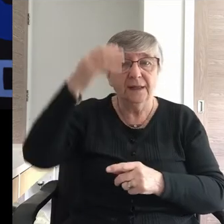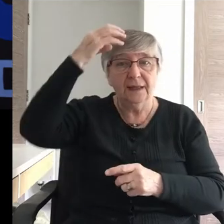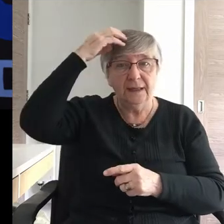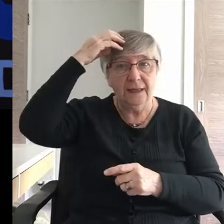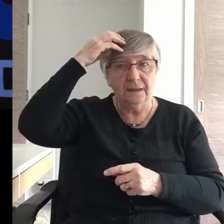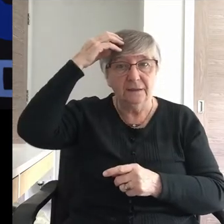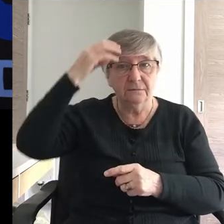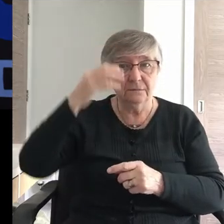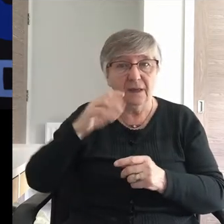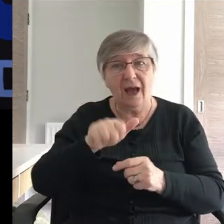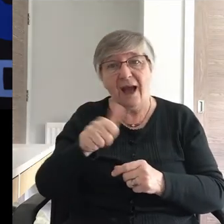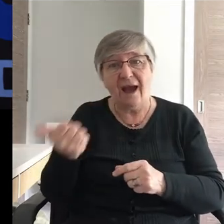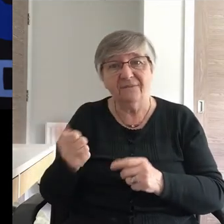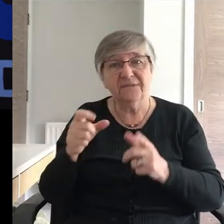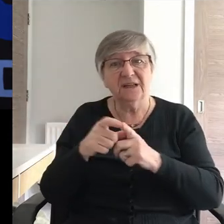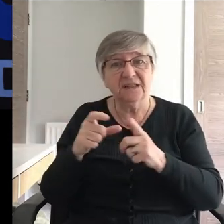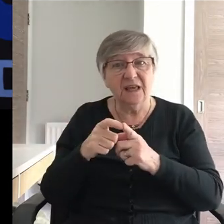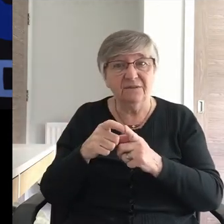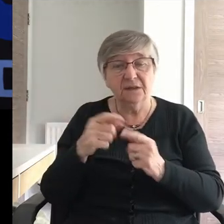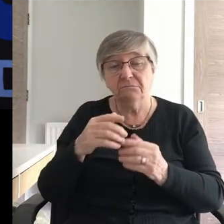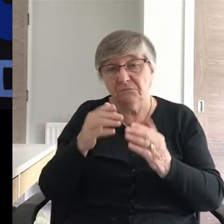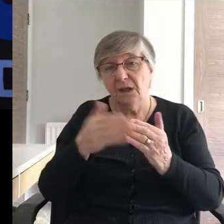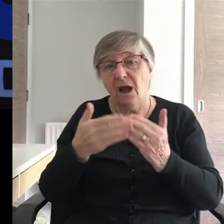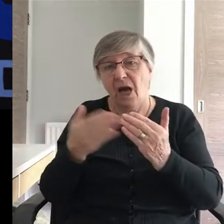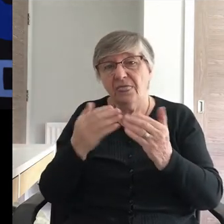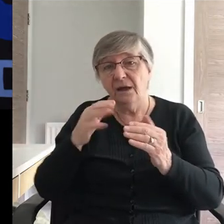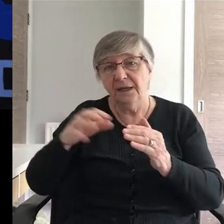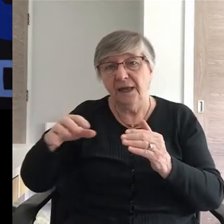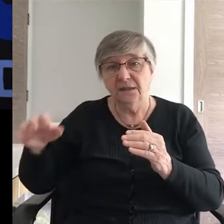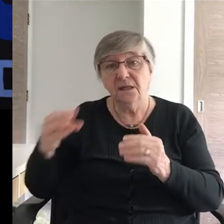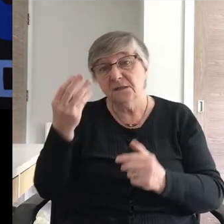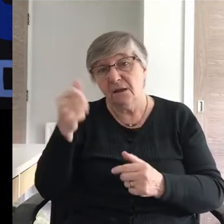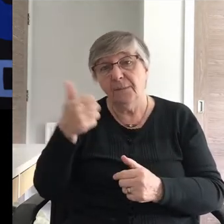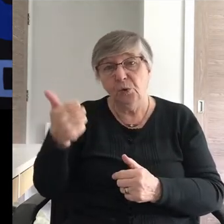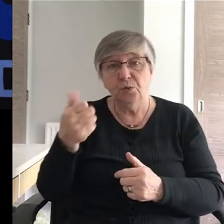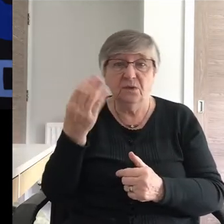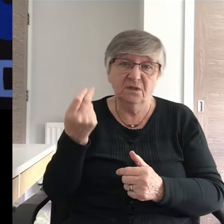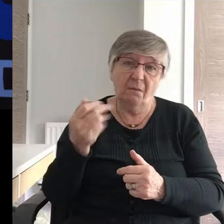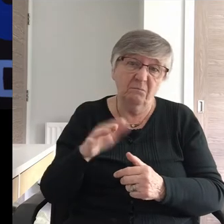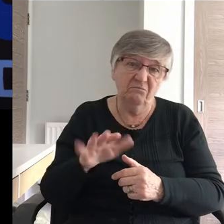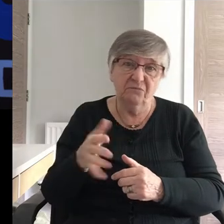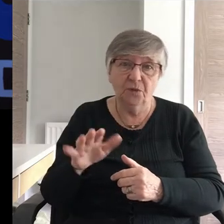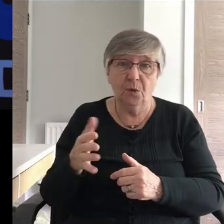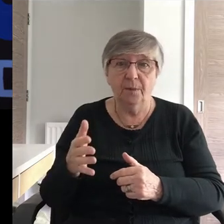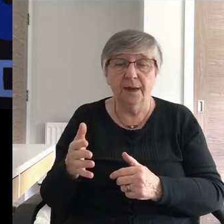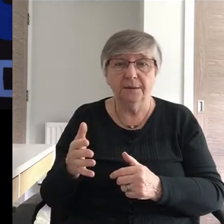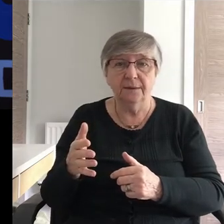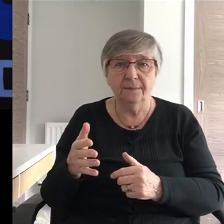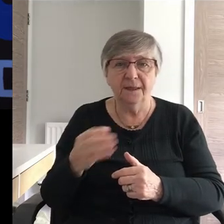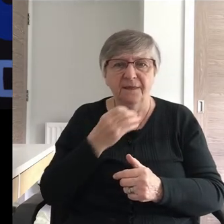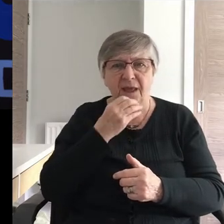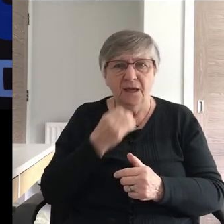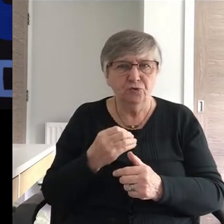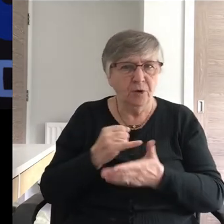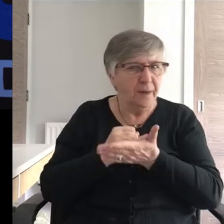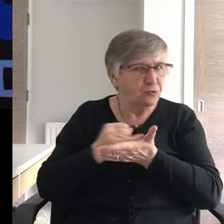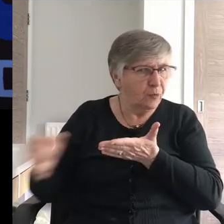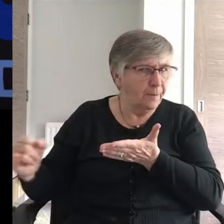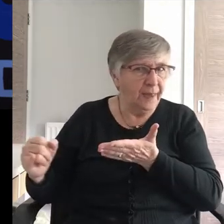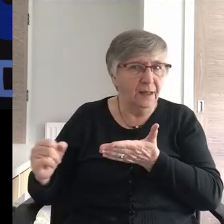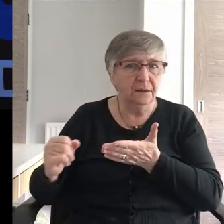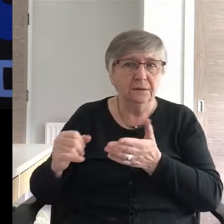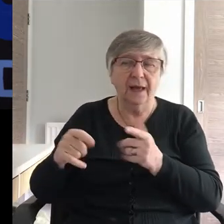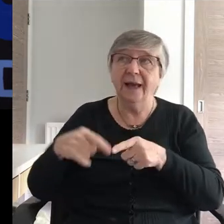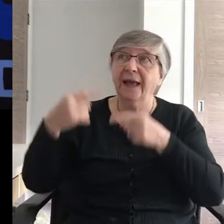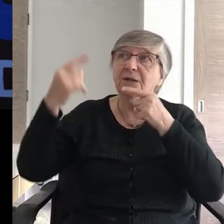there were a succession of kings, some good, many less so. The Israelites rebelled against God and